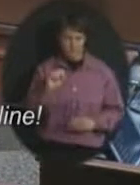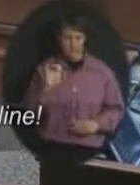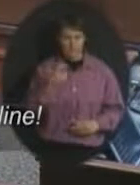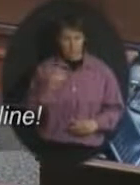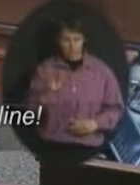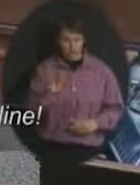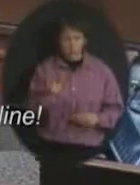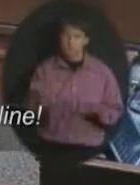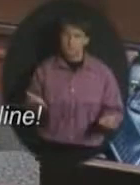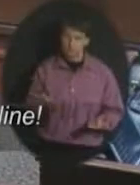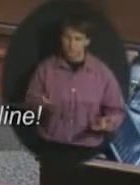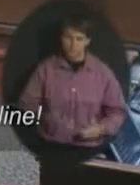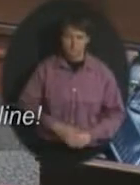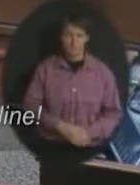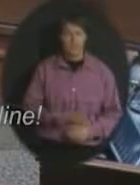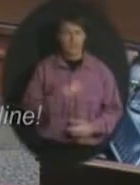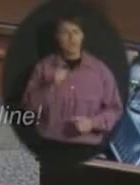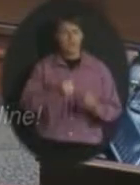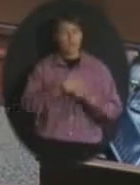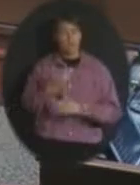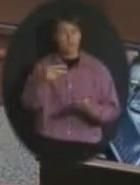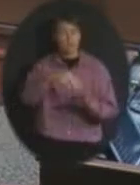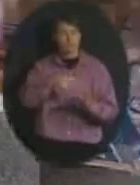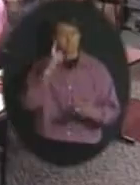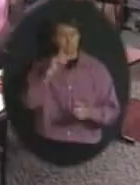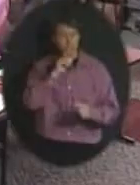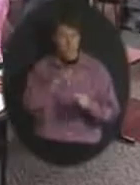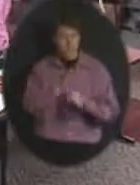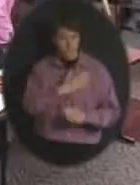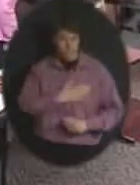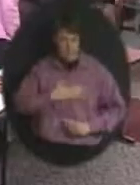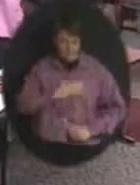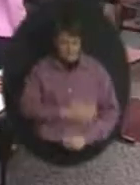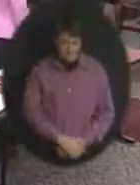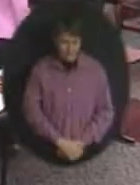Here. Would everyone rise for the pledge, please?